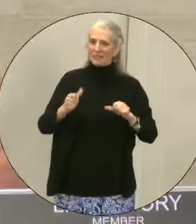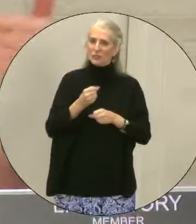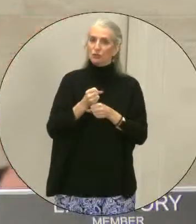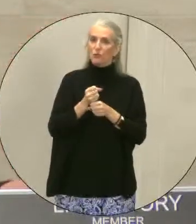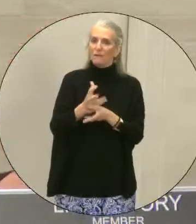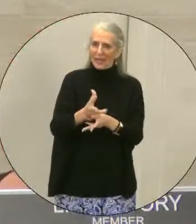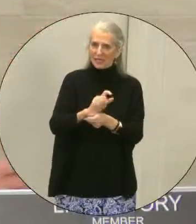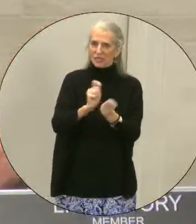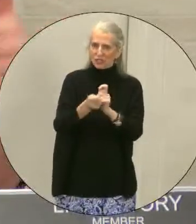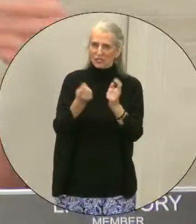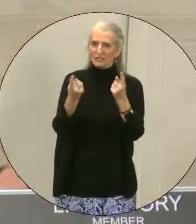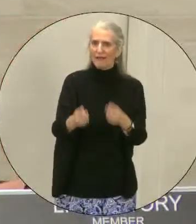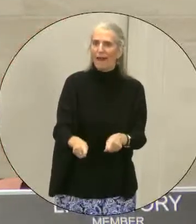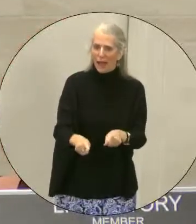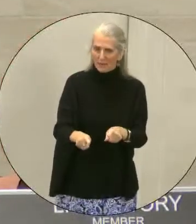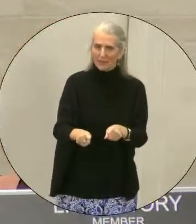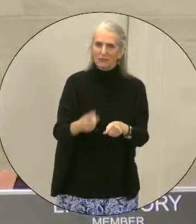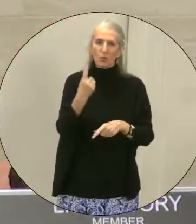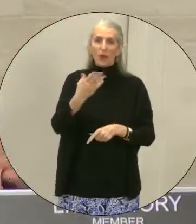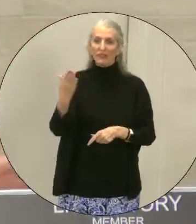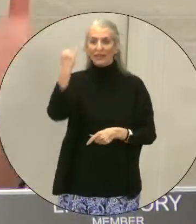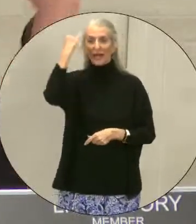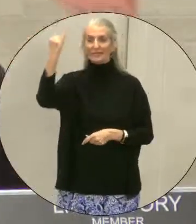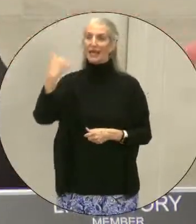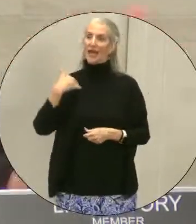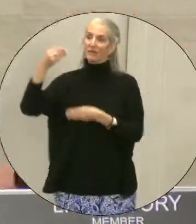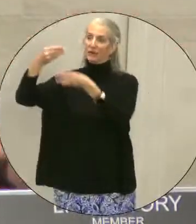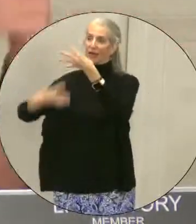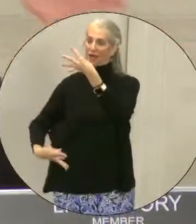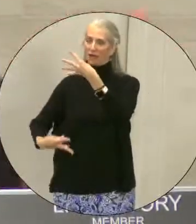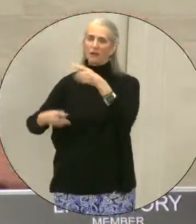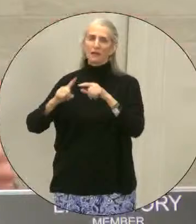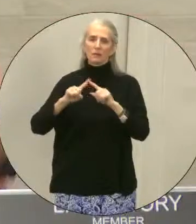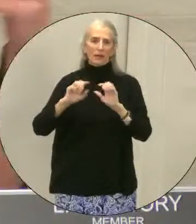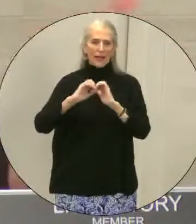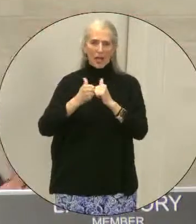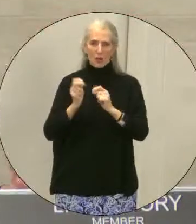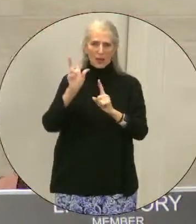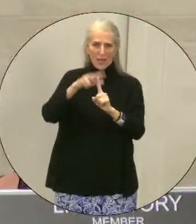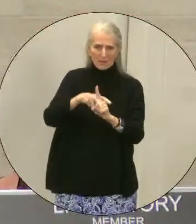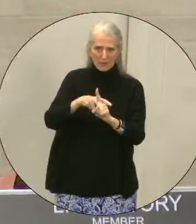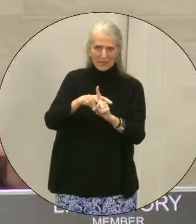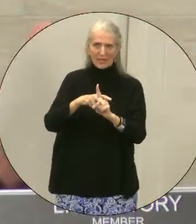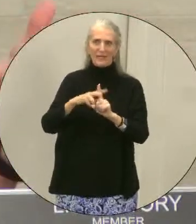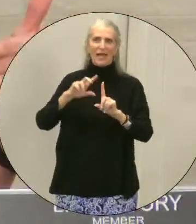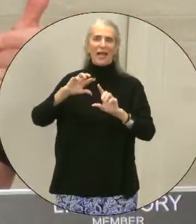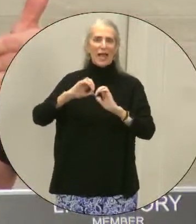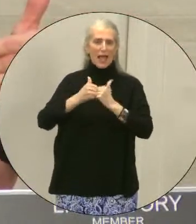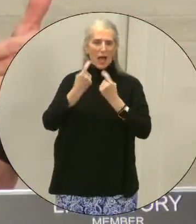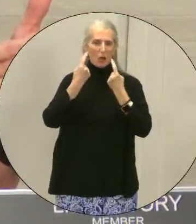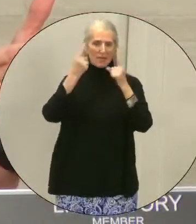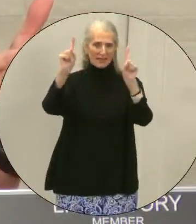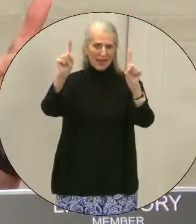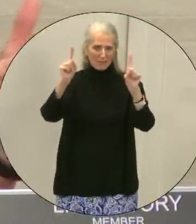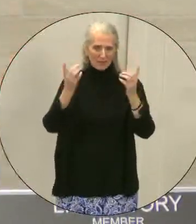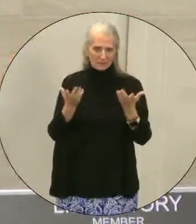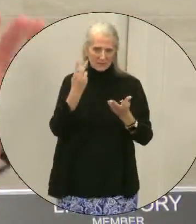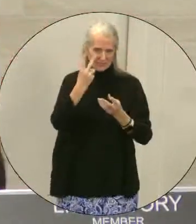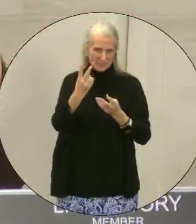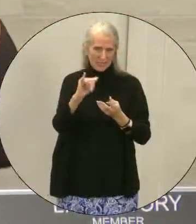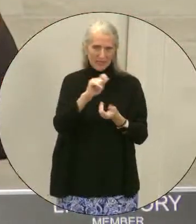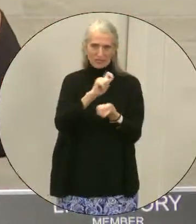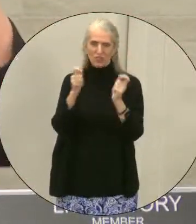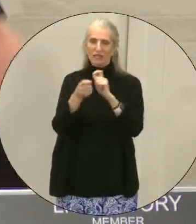actually make it happen. It's one thing to have the ideas, but how are you going to implement it and make it happen and see that change? So my